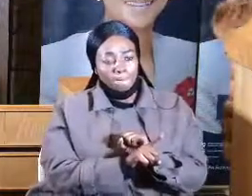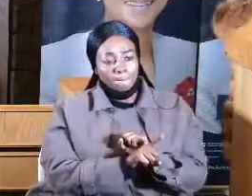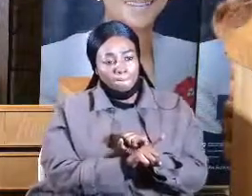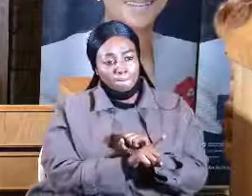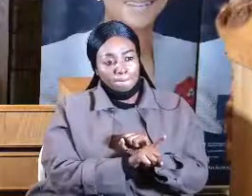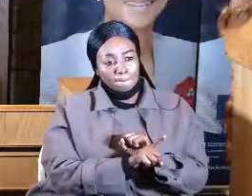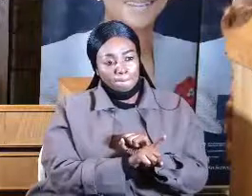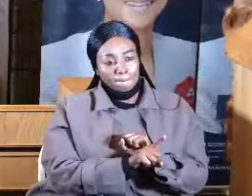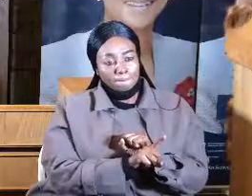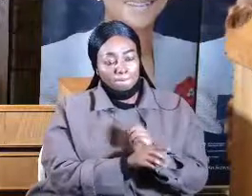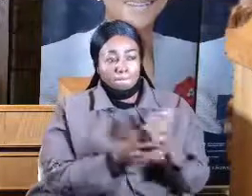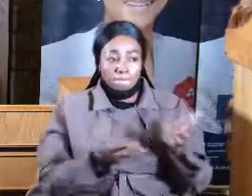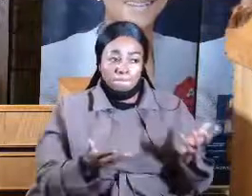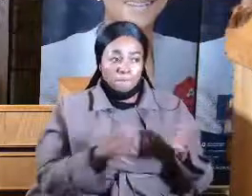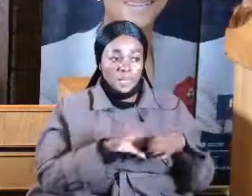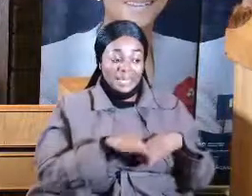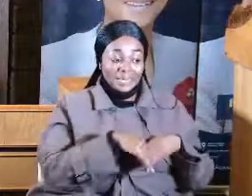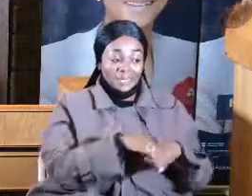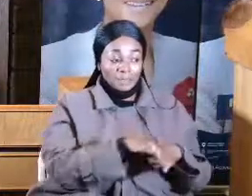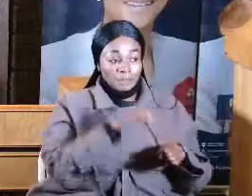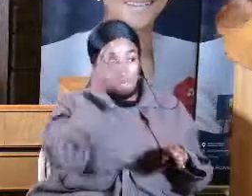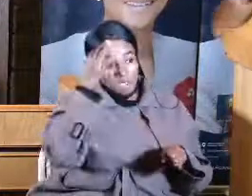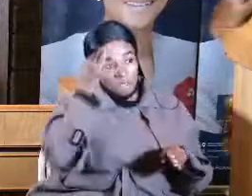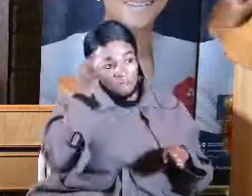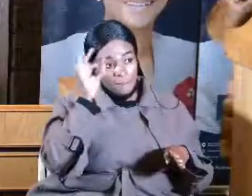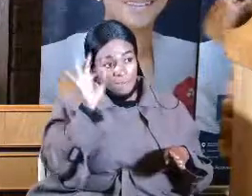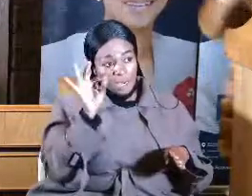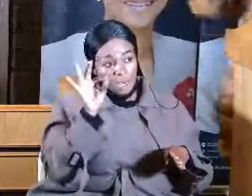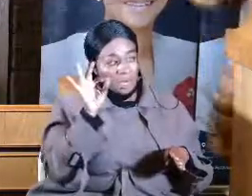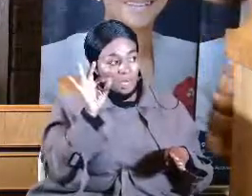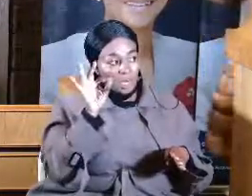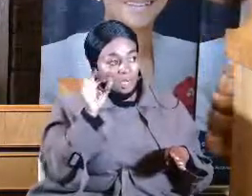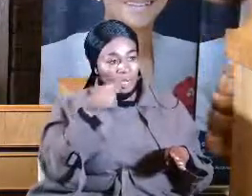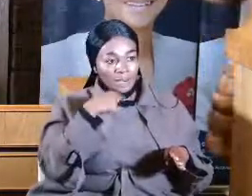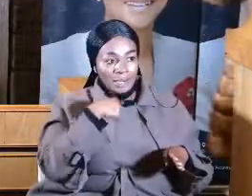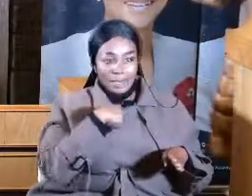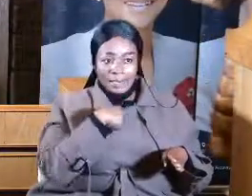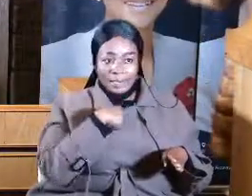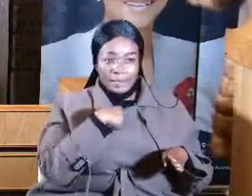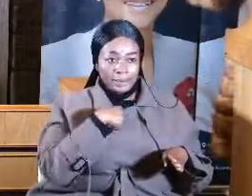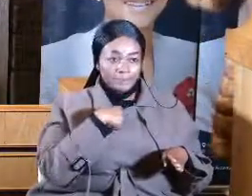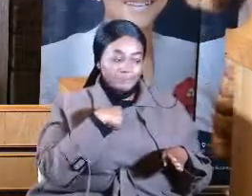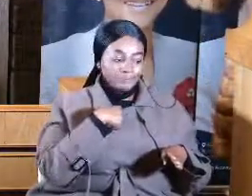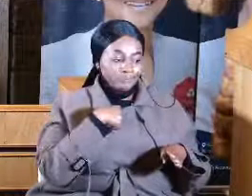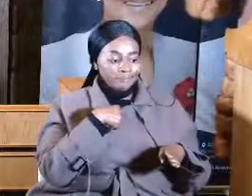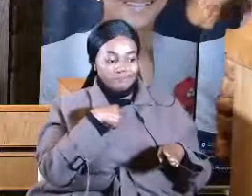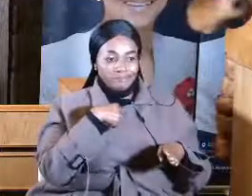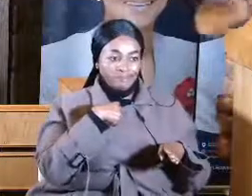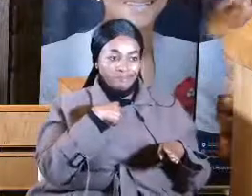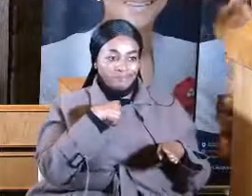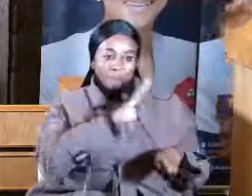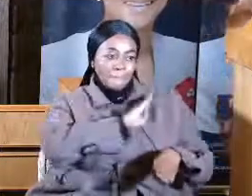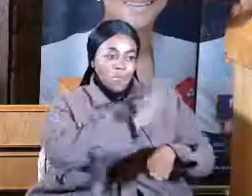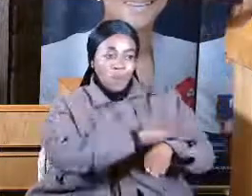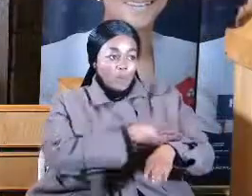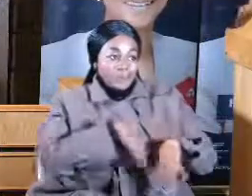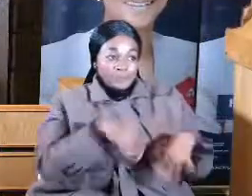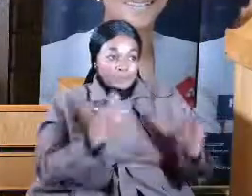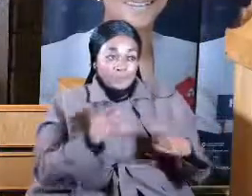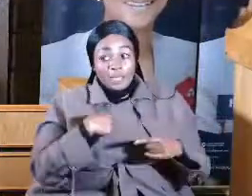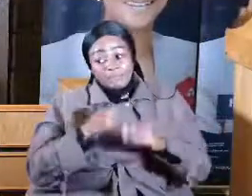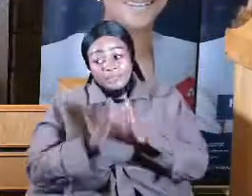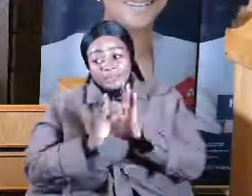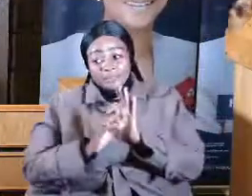You know, in leadership of government, I'm this small. Don't think I'm just pleading for